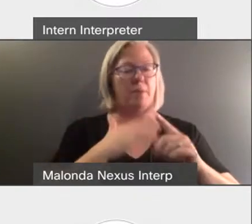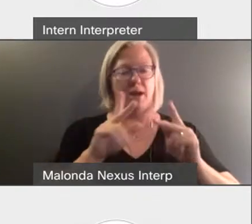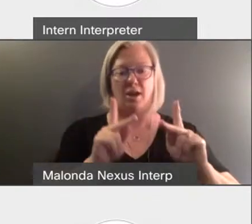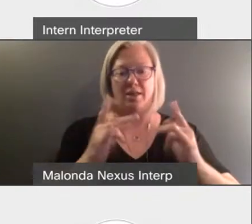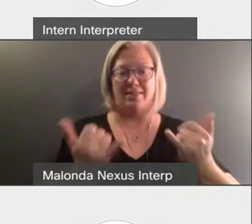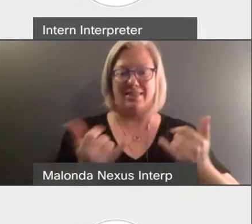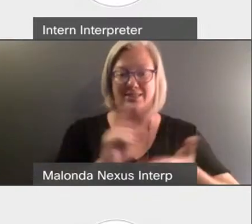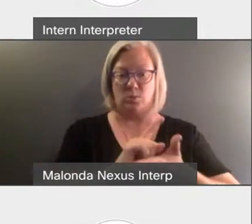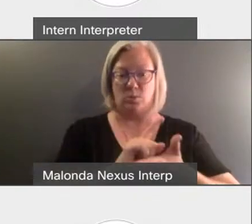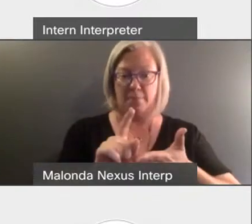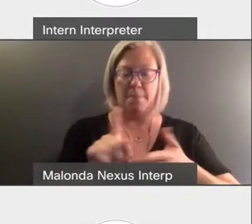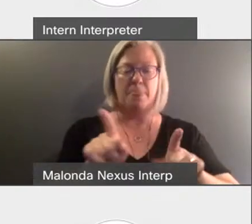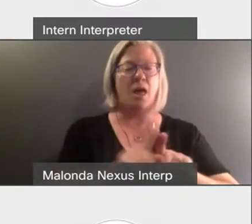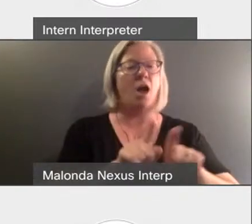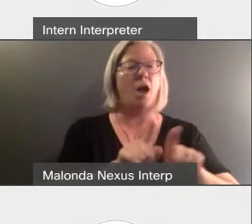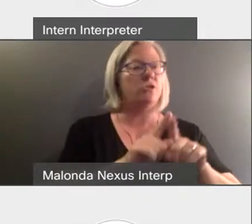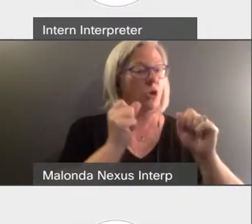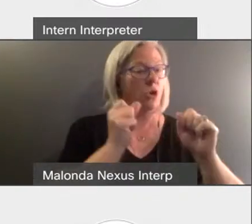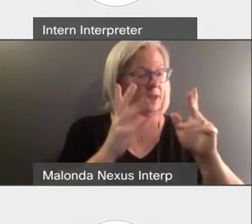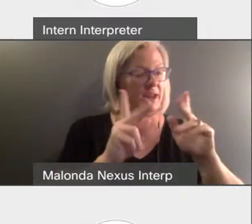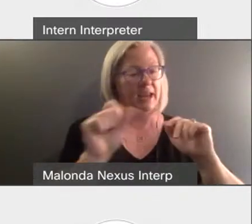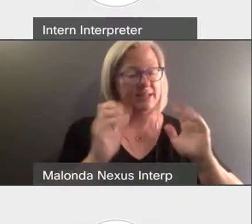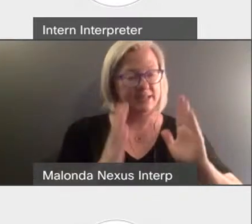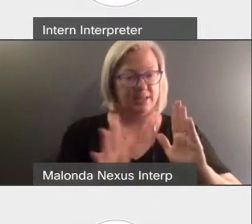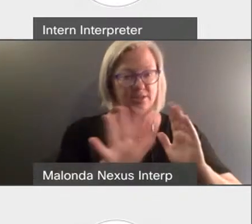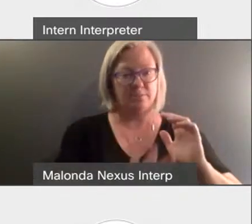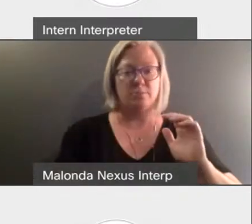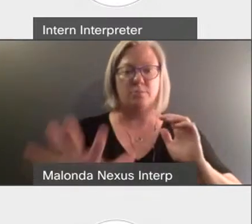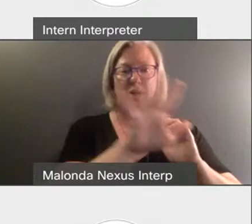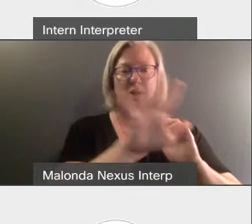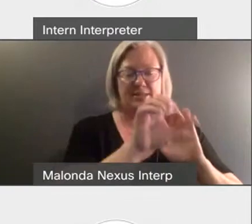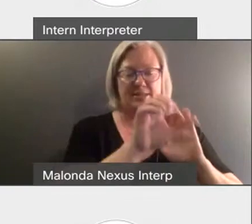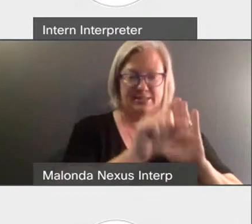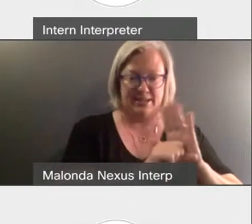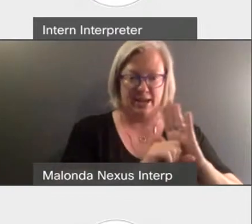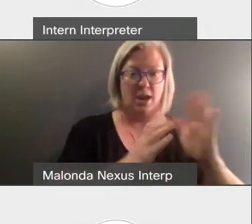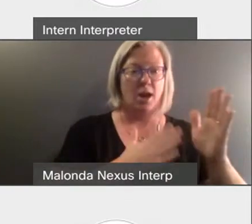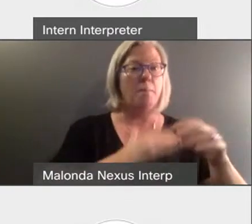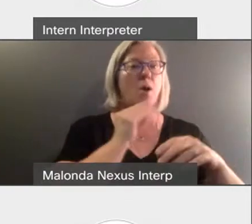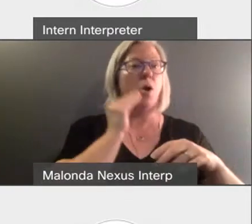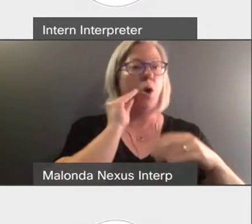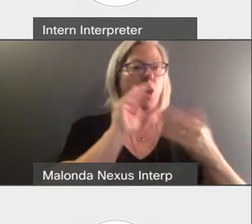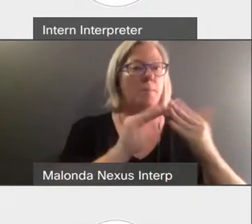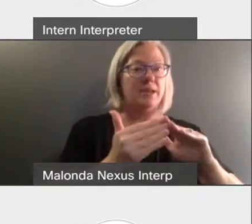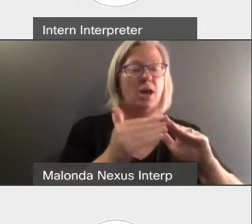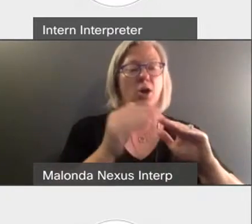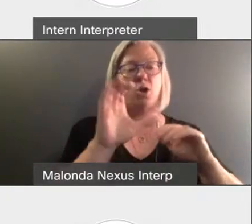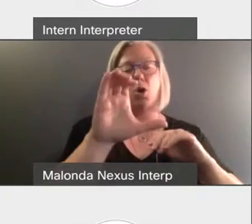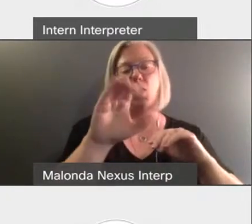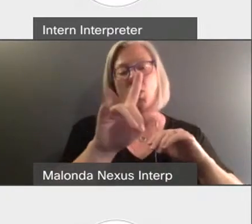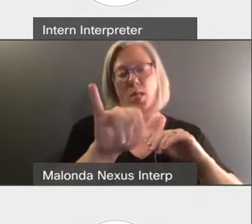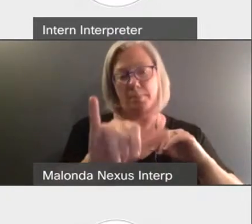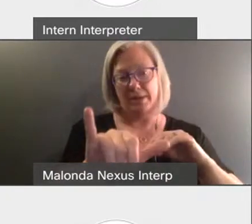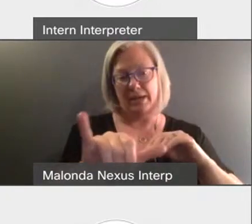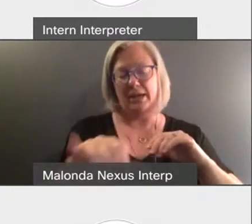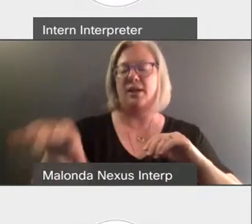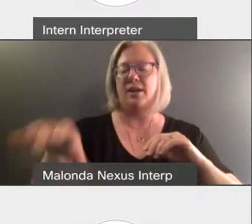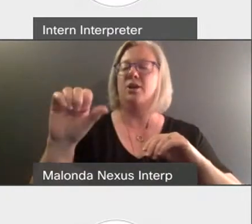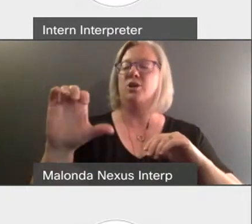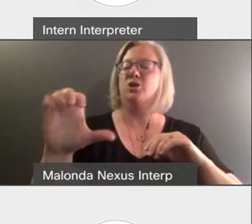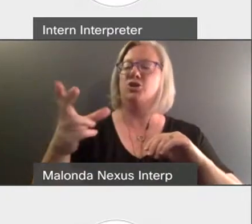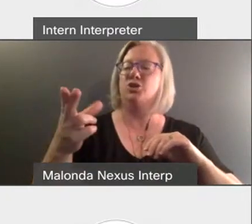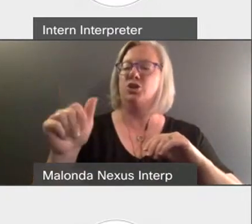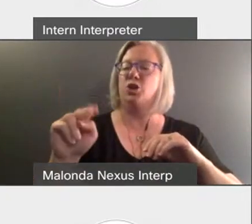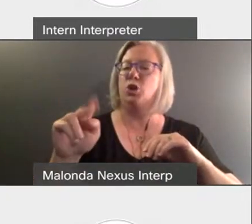you've heard from dozens of Kansans from across the state. From my hometown of Colby to Chanute to here in KCK, much of